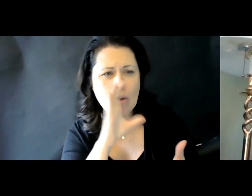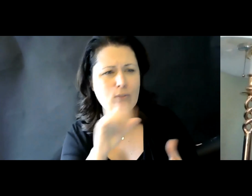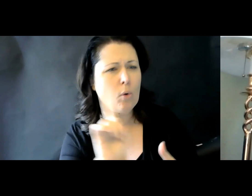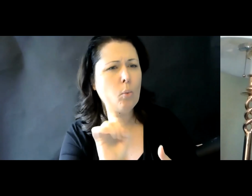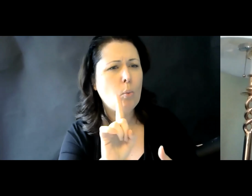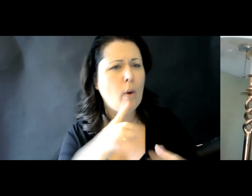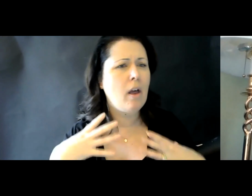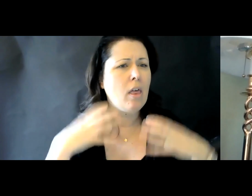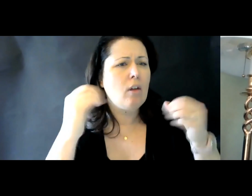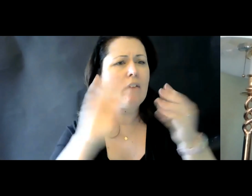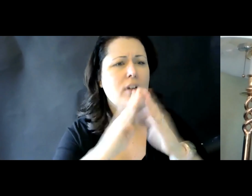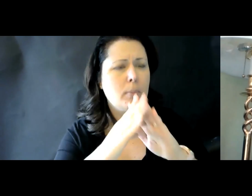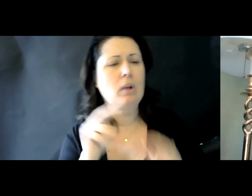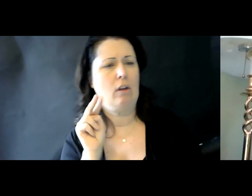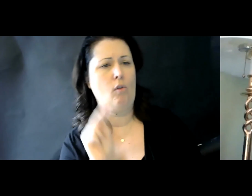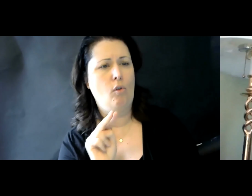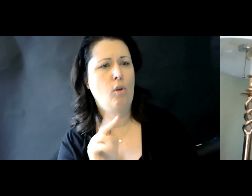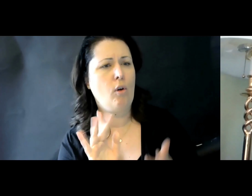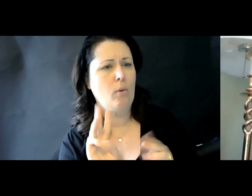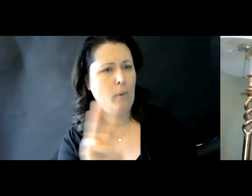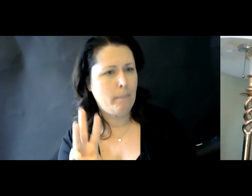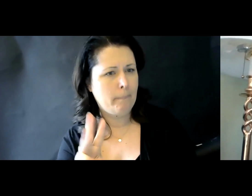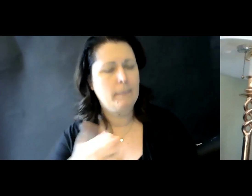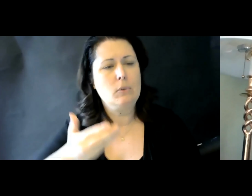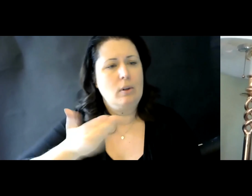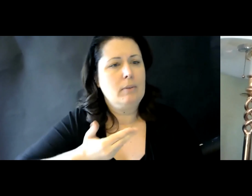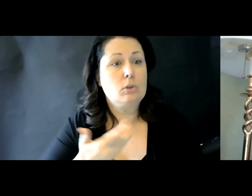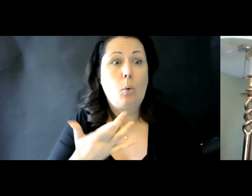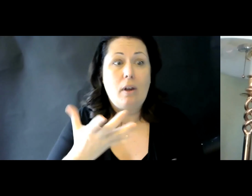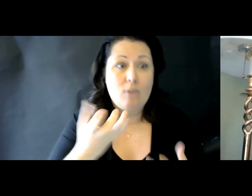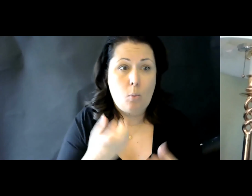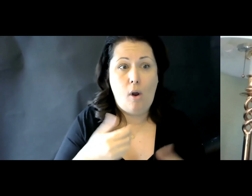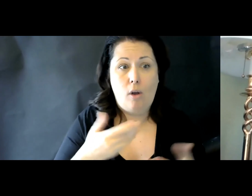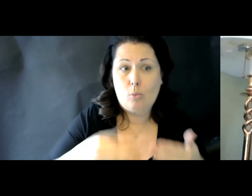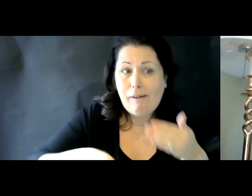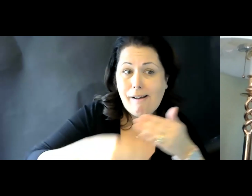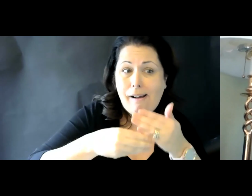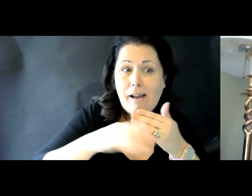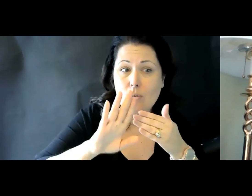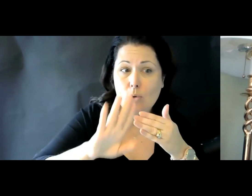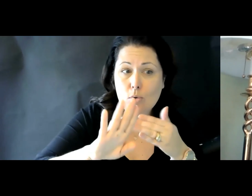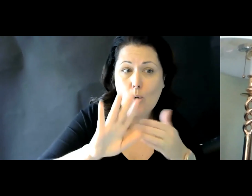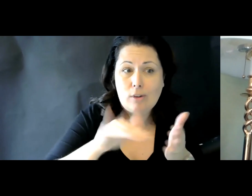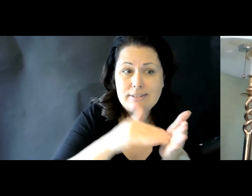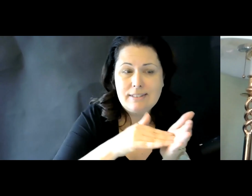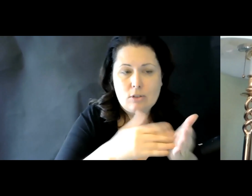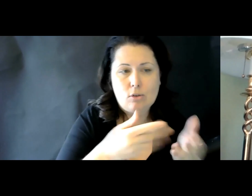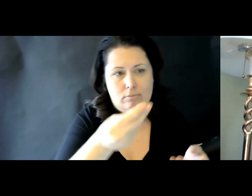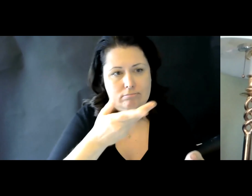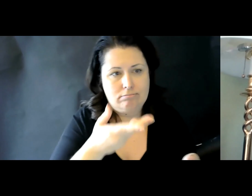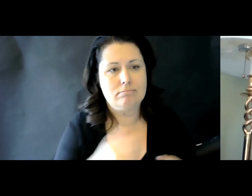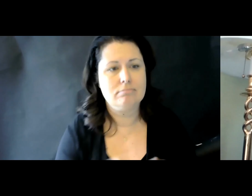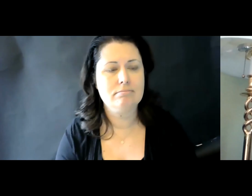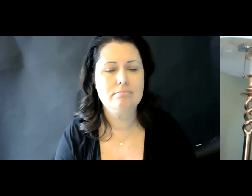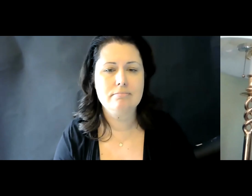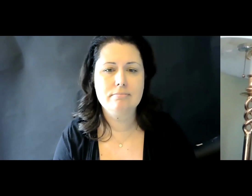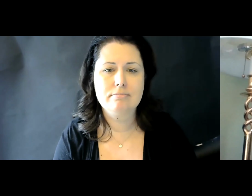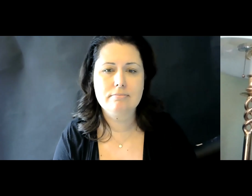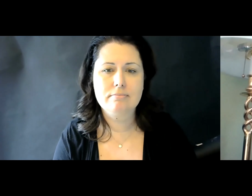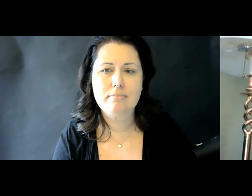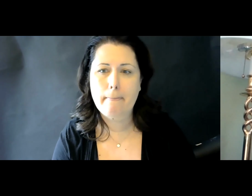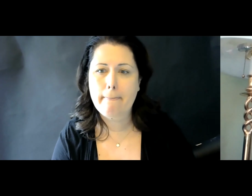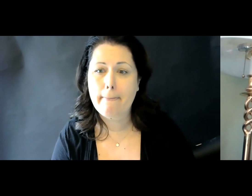look at your video to kind of get an introduction. So if you would like to be featured there, please do email us and send us your video and we will get it up there. And now,